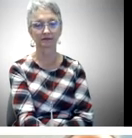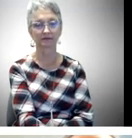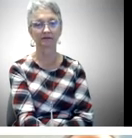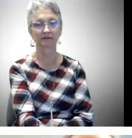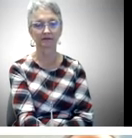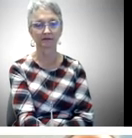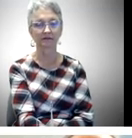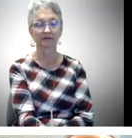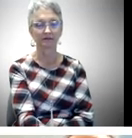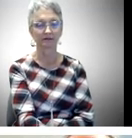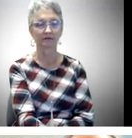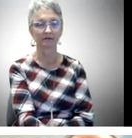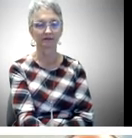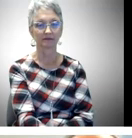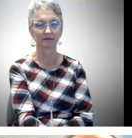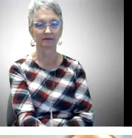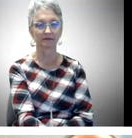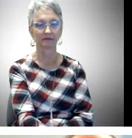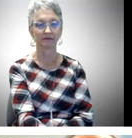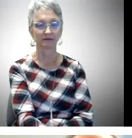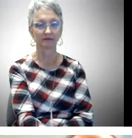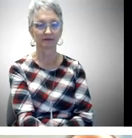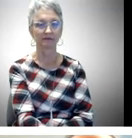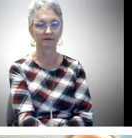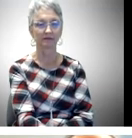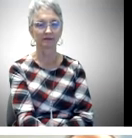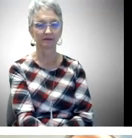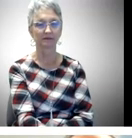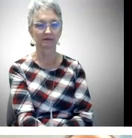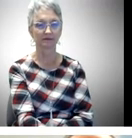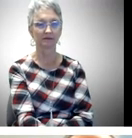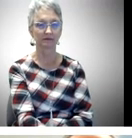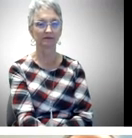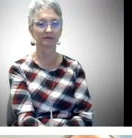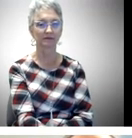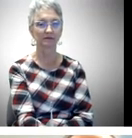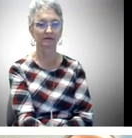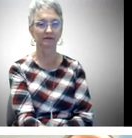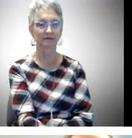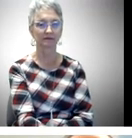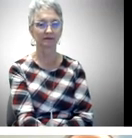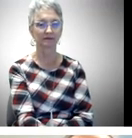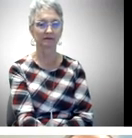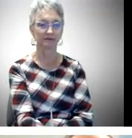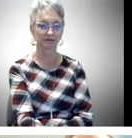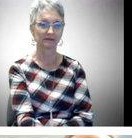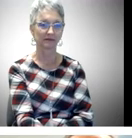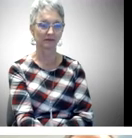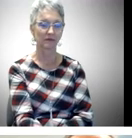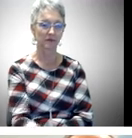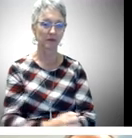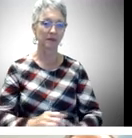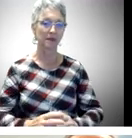part of our community. And so I personally find it offensive to refer to someone as a ward, even though the law